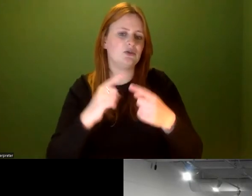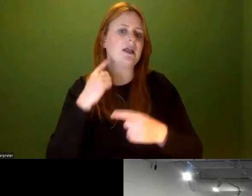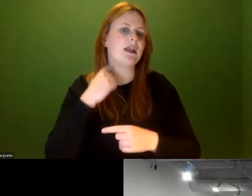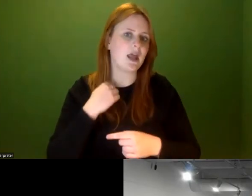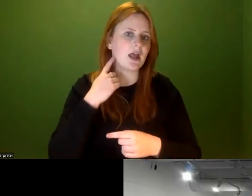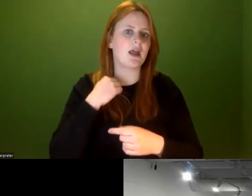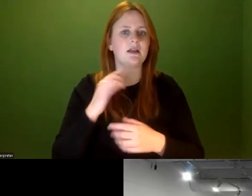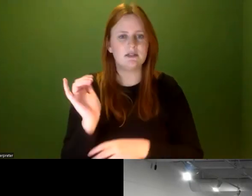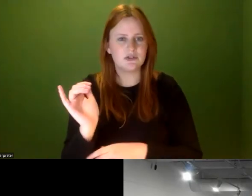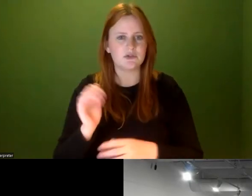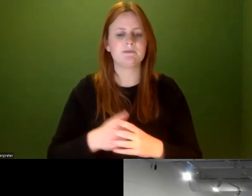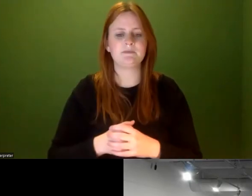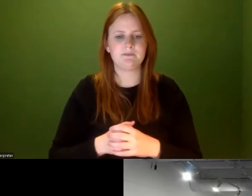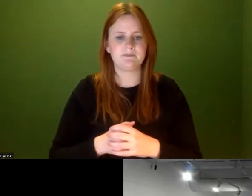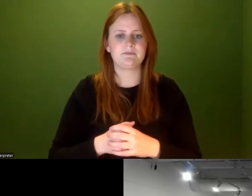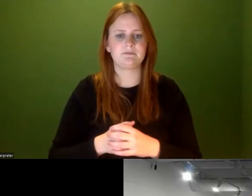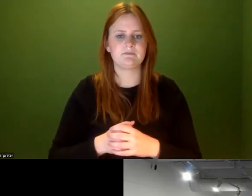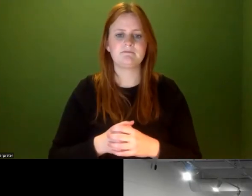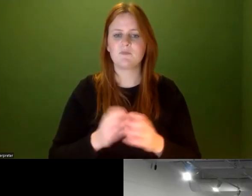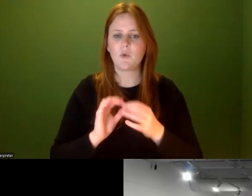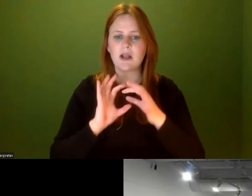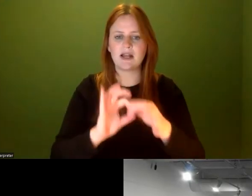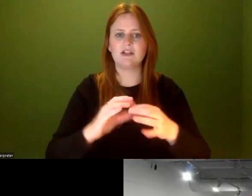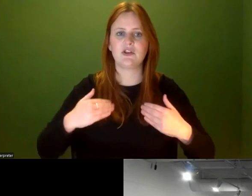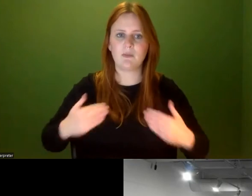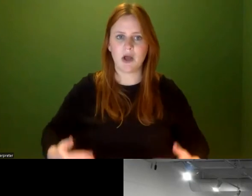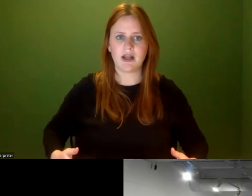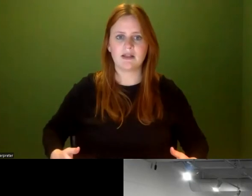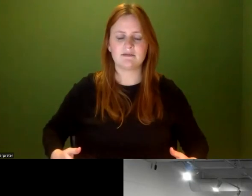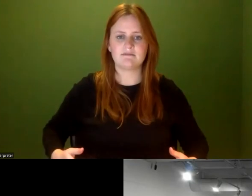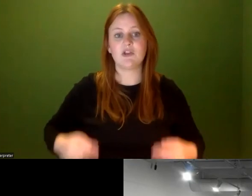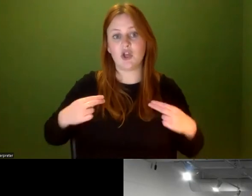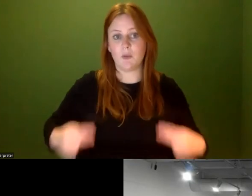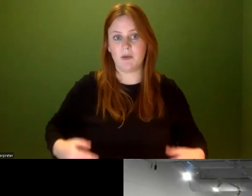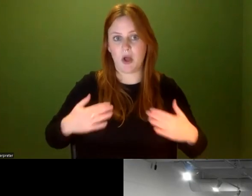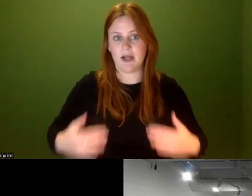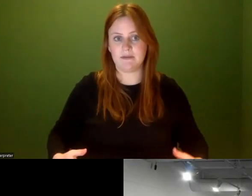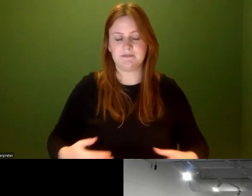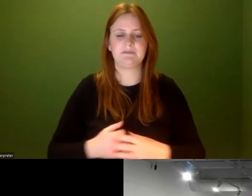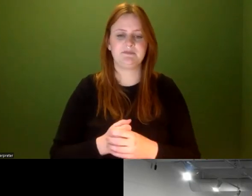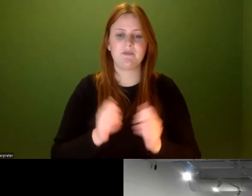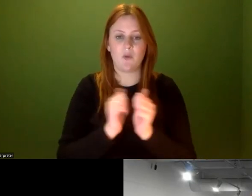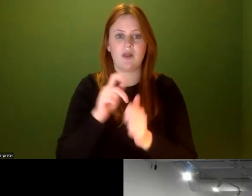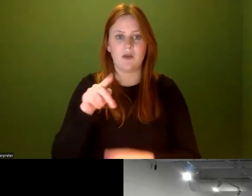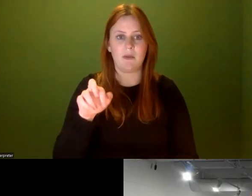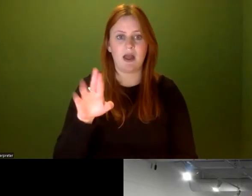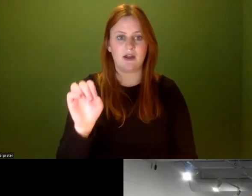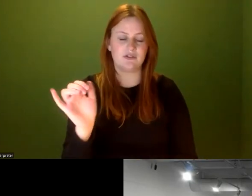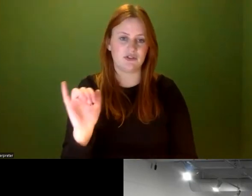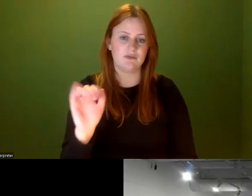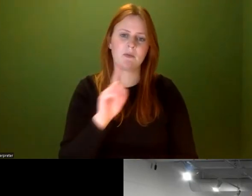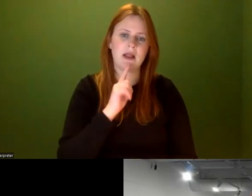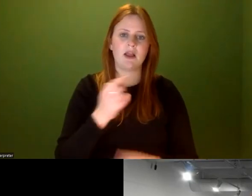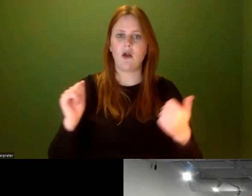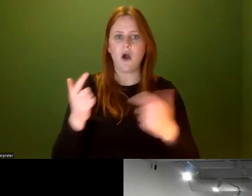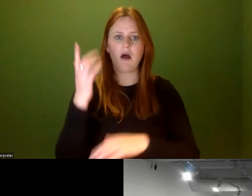to the human body with the pieces, the pyres in particular, but really all of the trees.